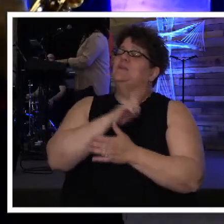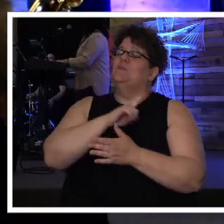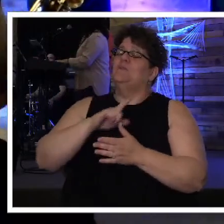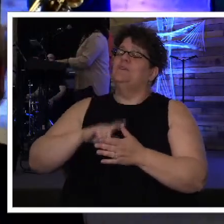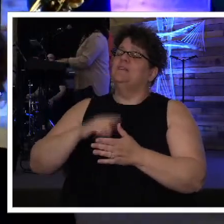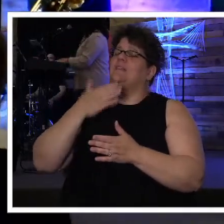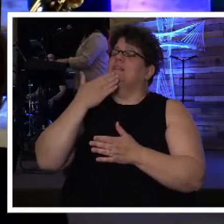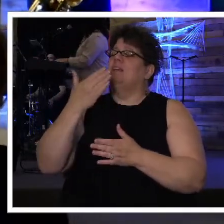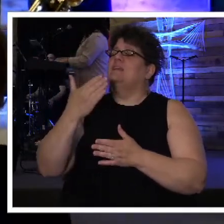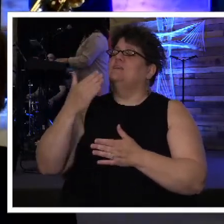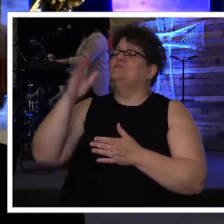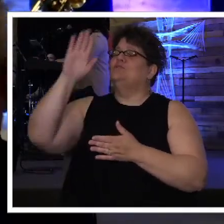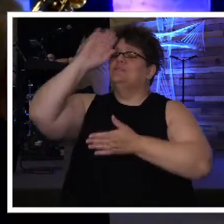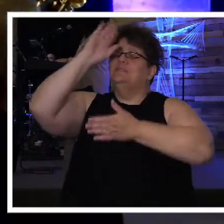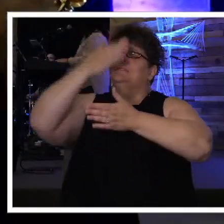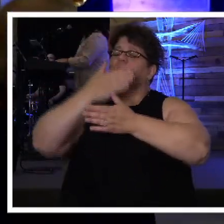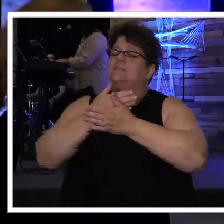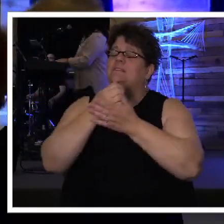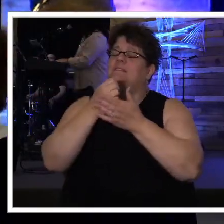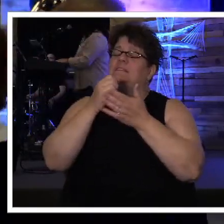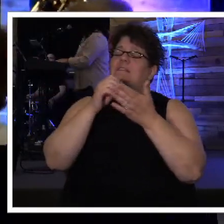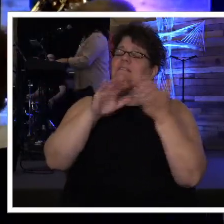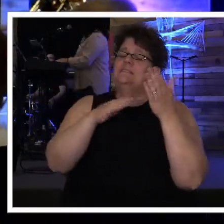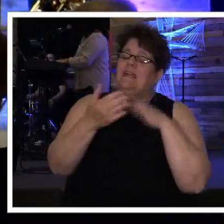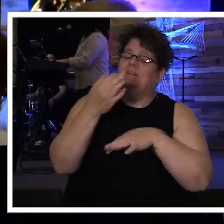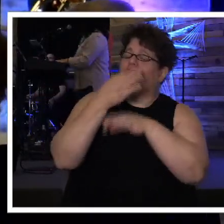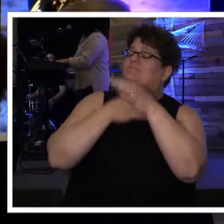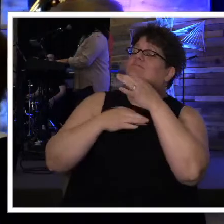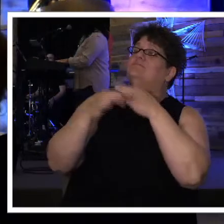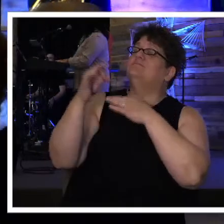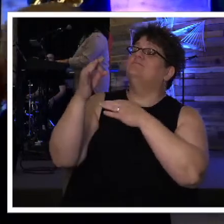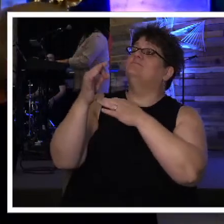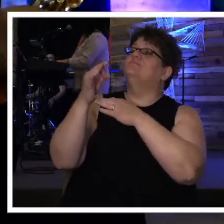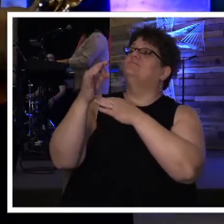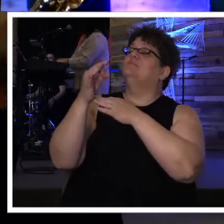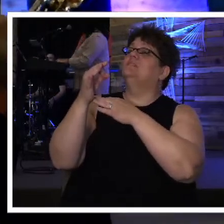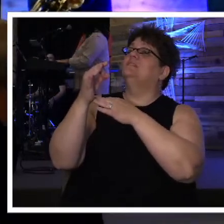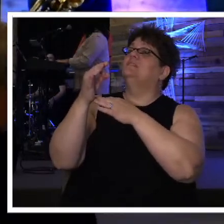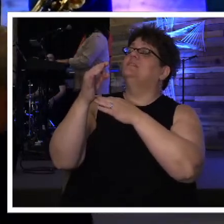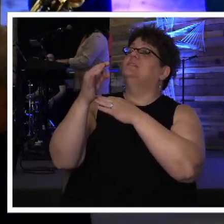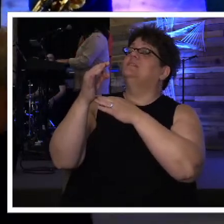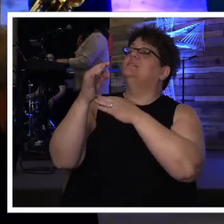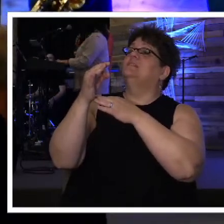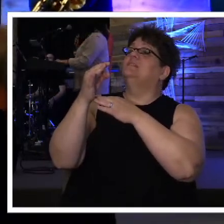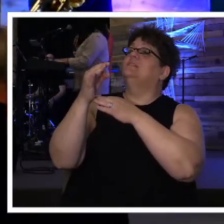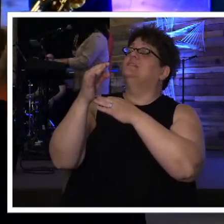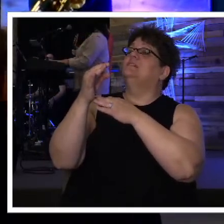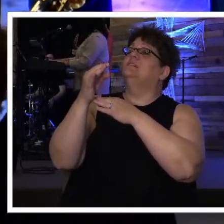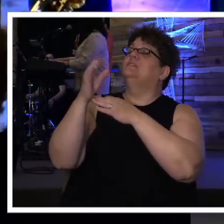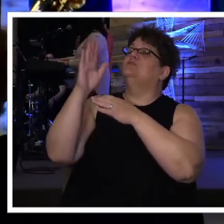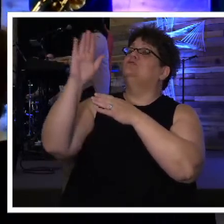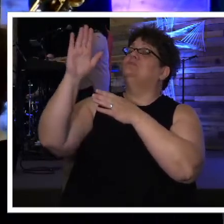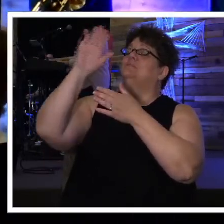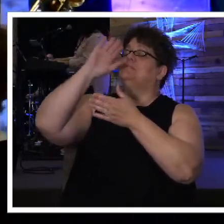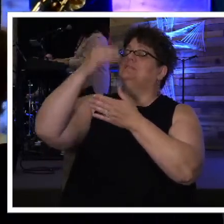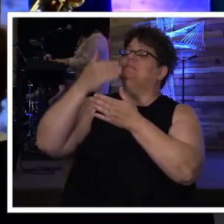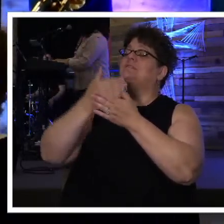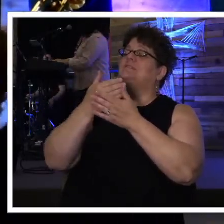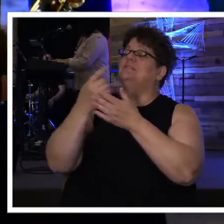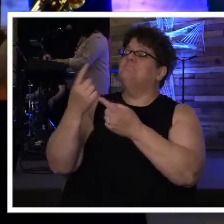Father, for sending your Son to die for us. Lord, thank you for sending your Son to die for me. God, we love